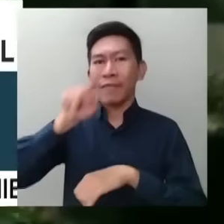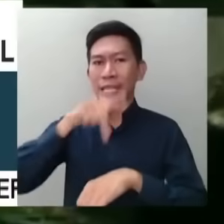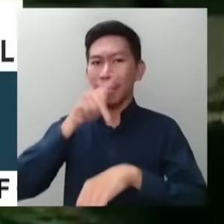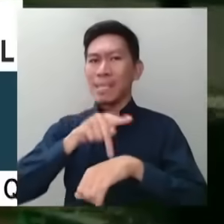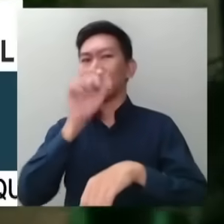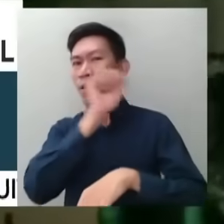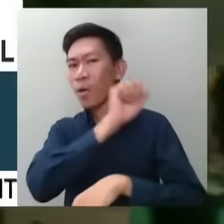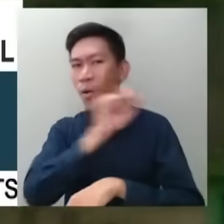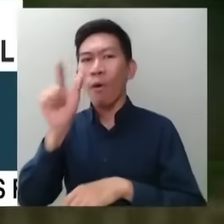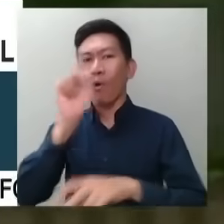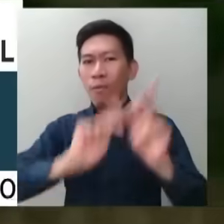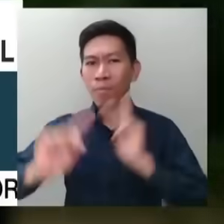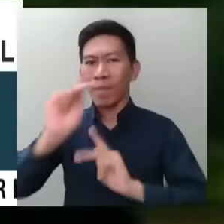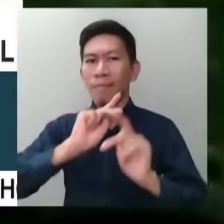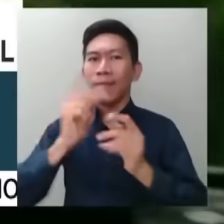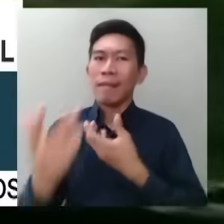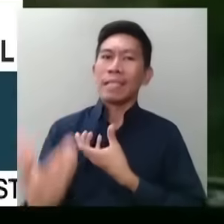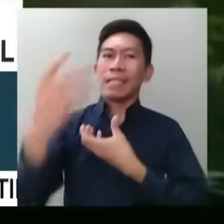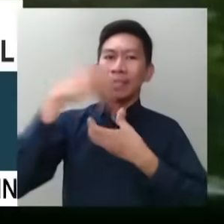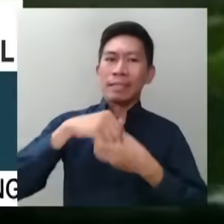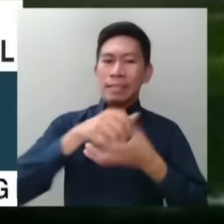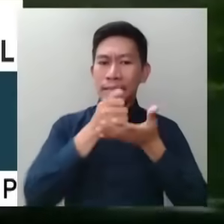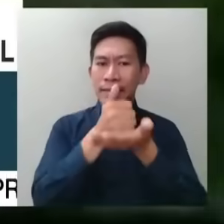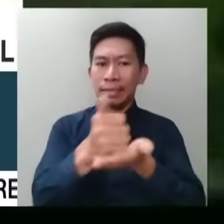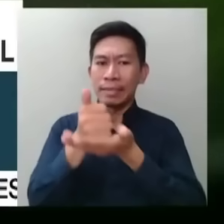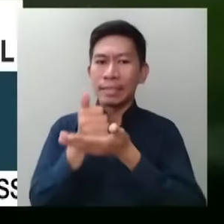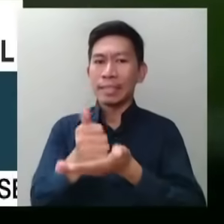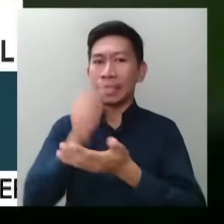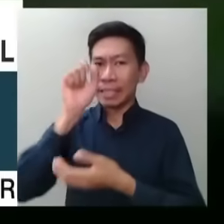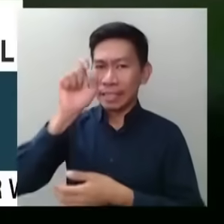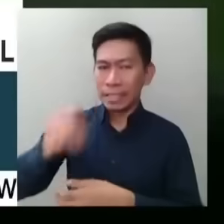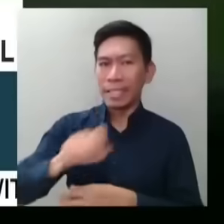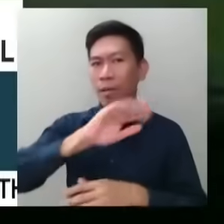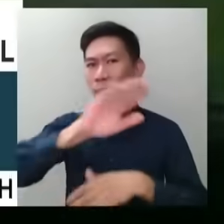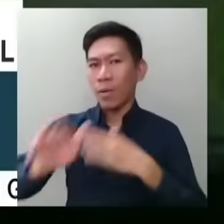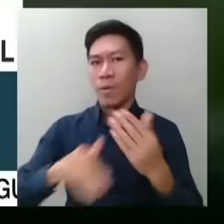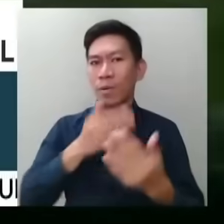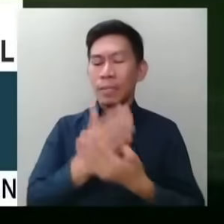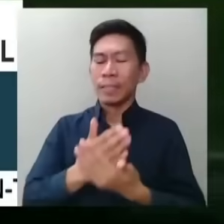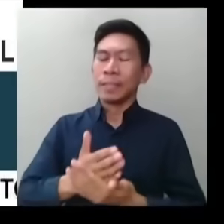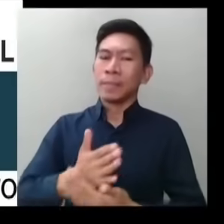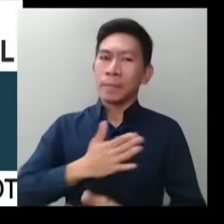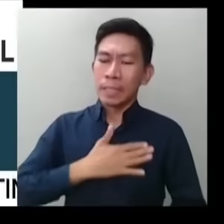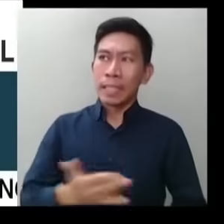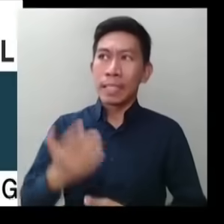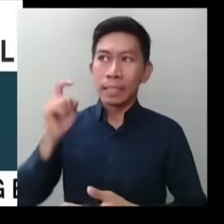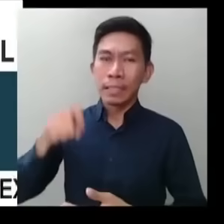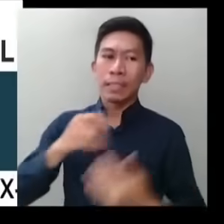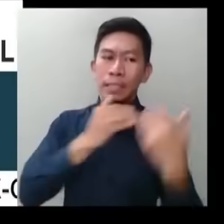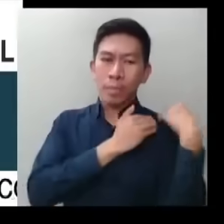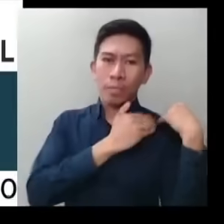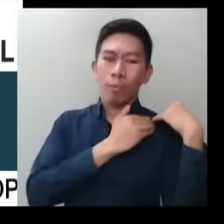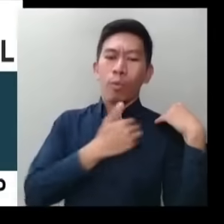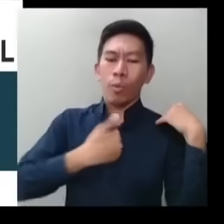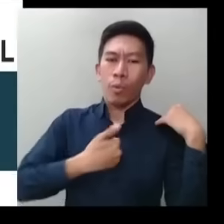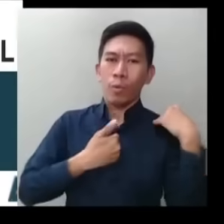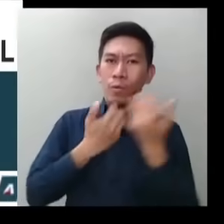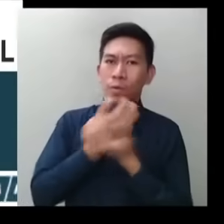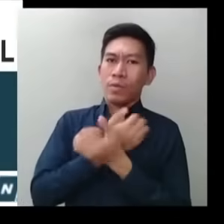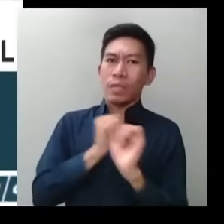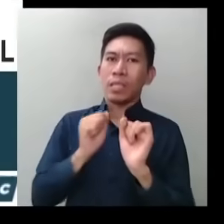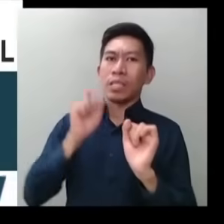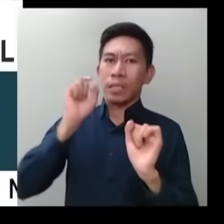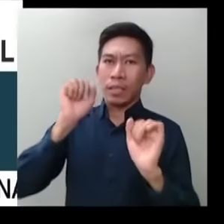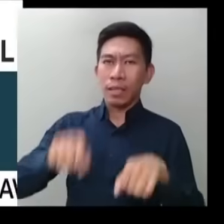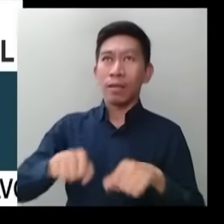on board. We need every individual to be committed to their own safety so that we could achieve our goal of national